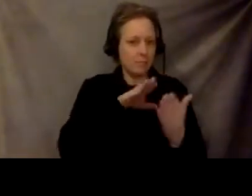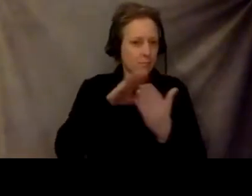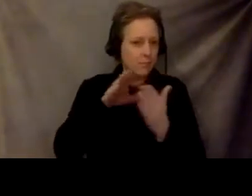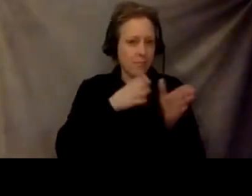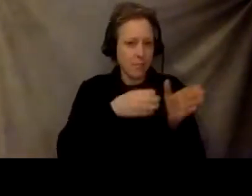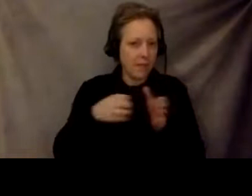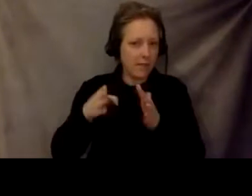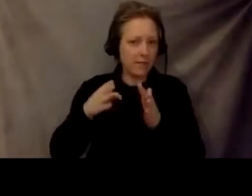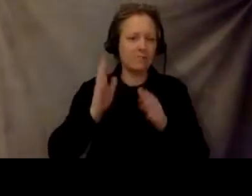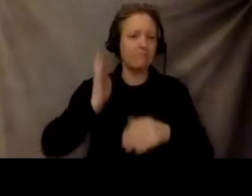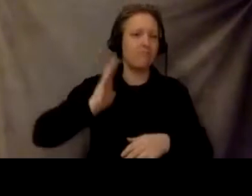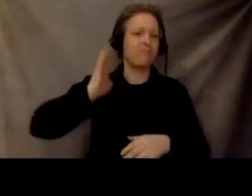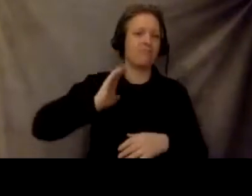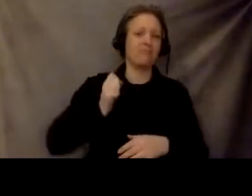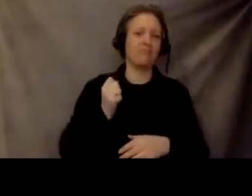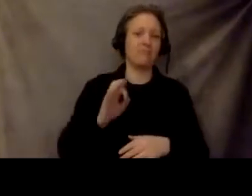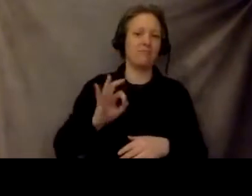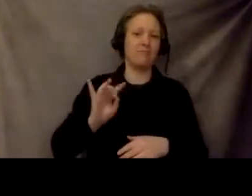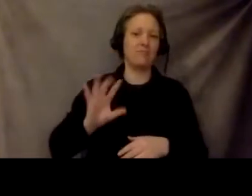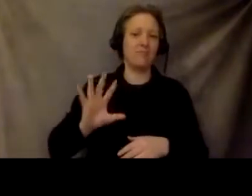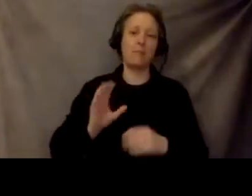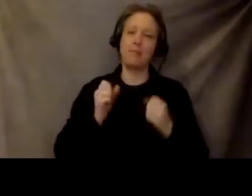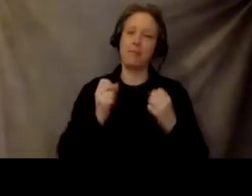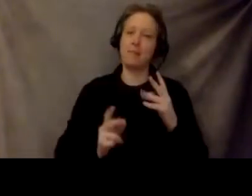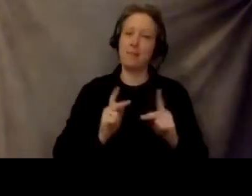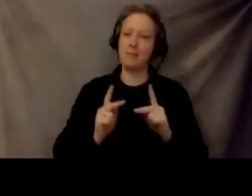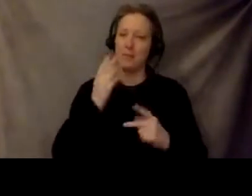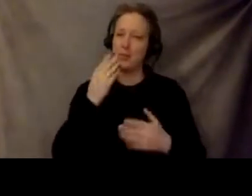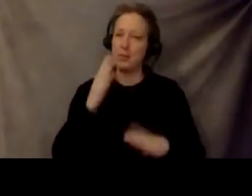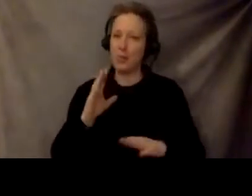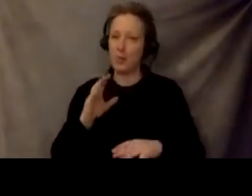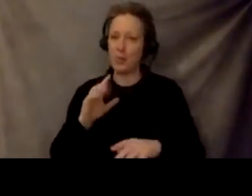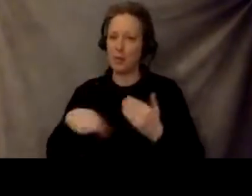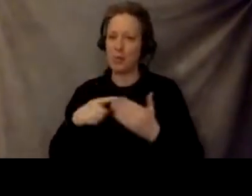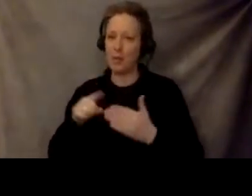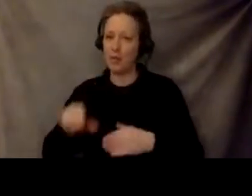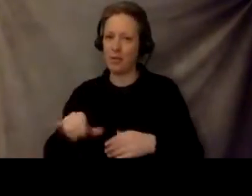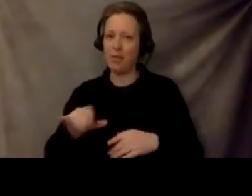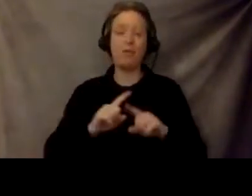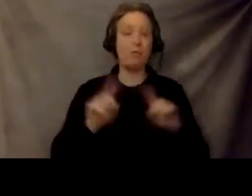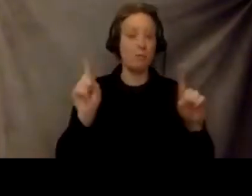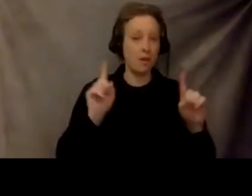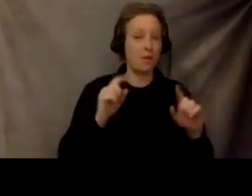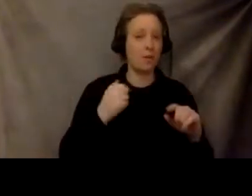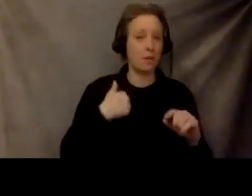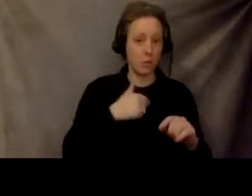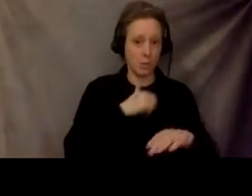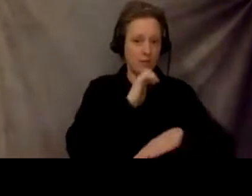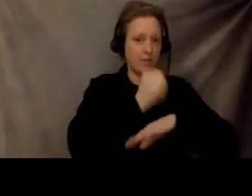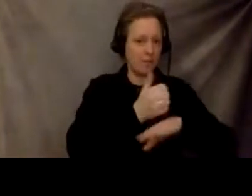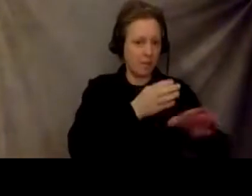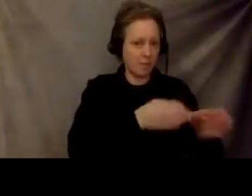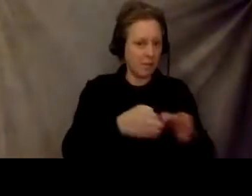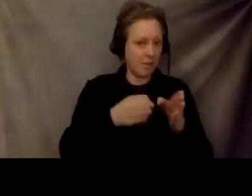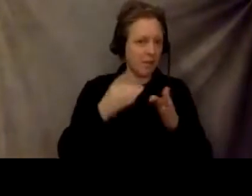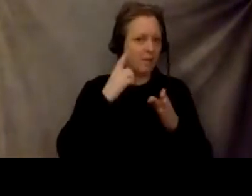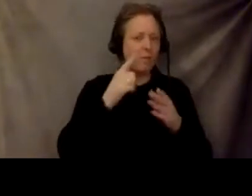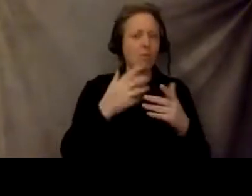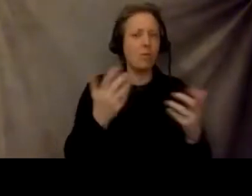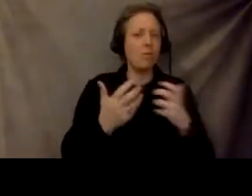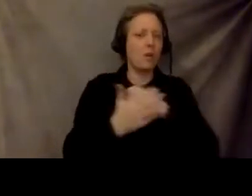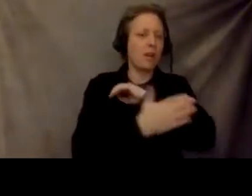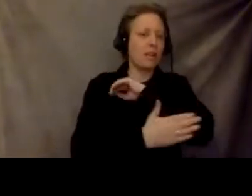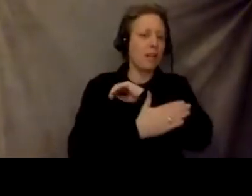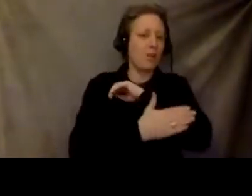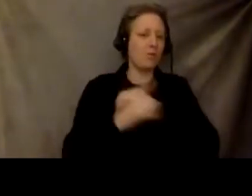ago. To make certain that we define what the county government did as far as levels of service. Again, I'm